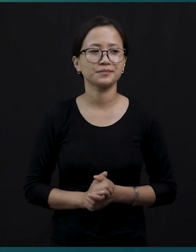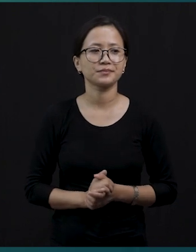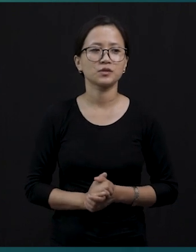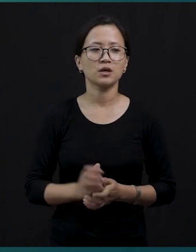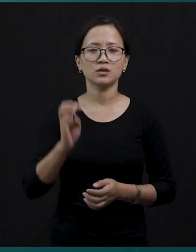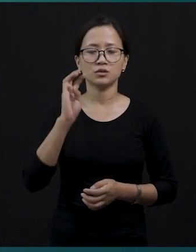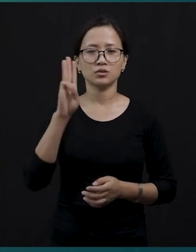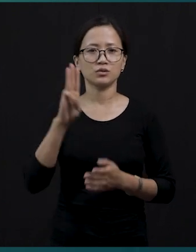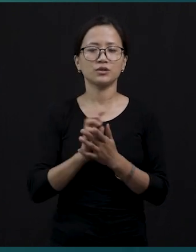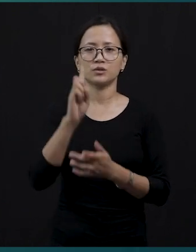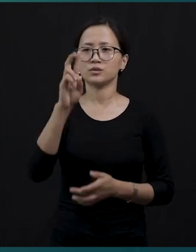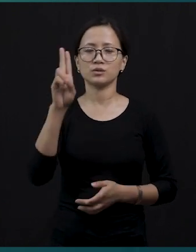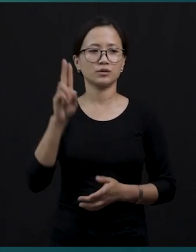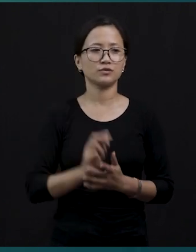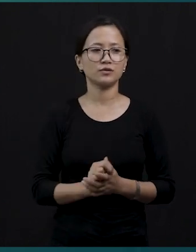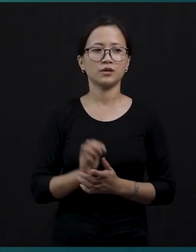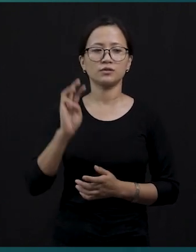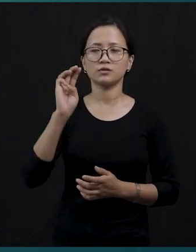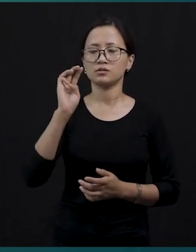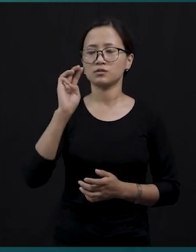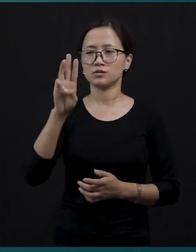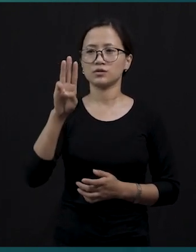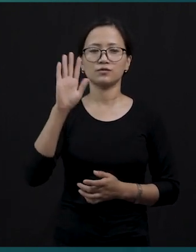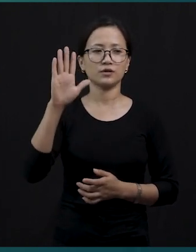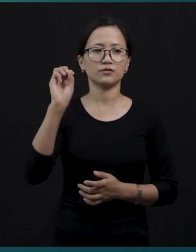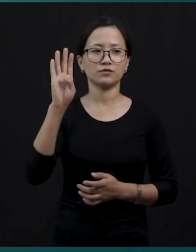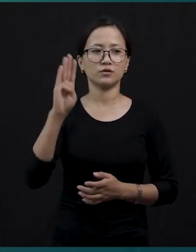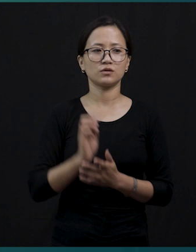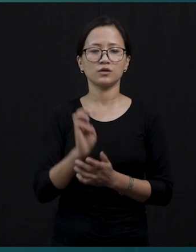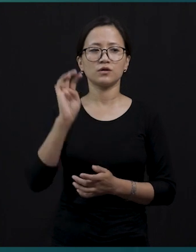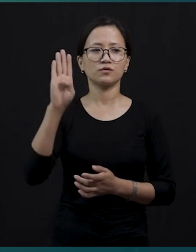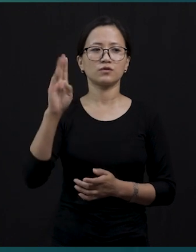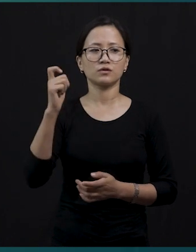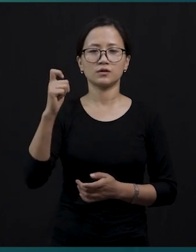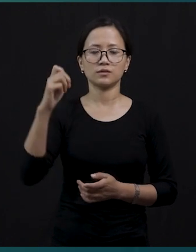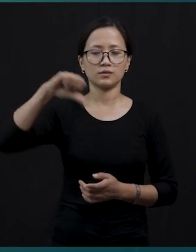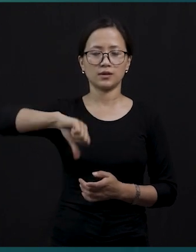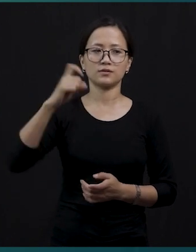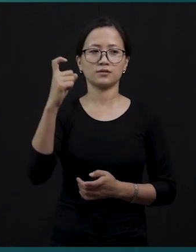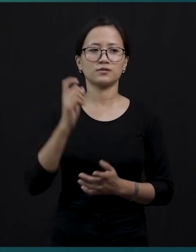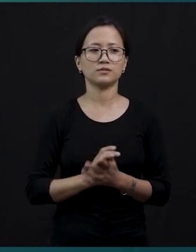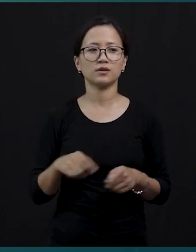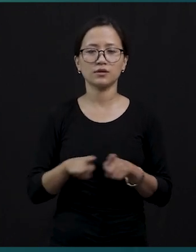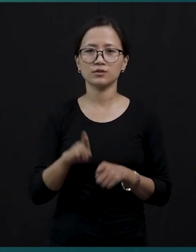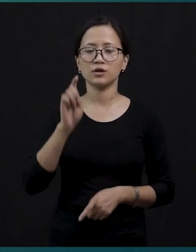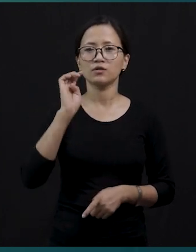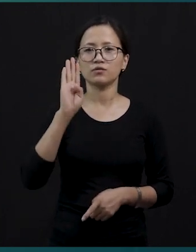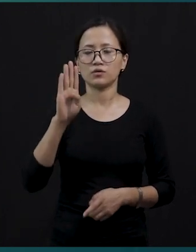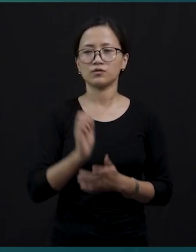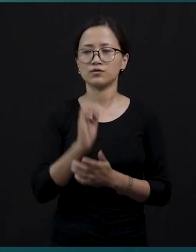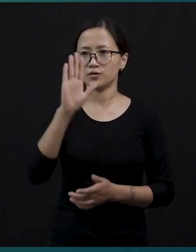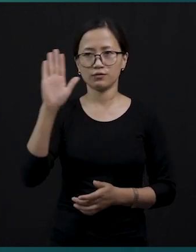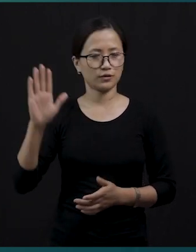have, children? You have 312, you have 354, you have 497, and you have 455,